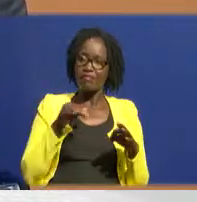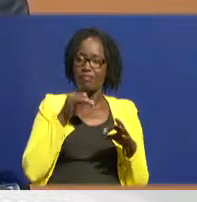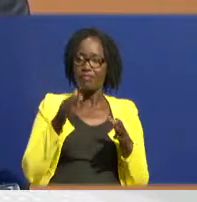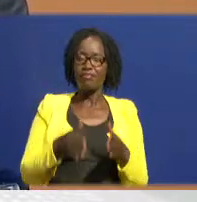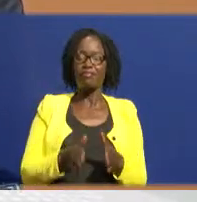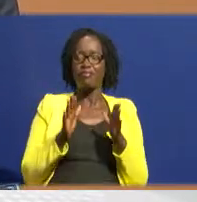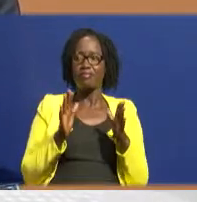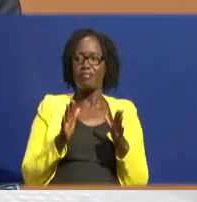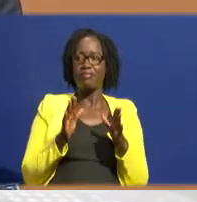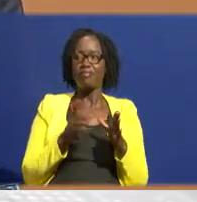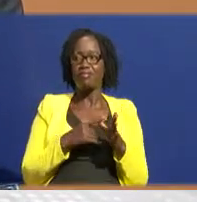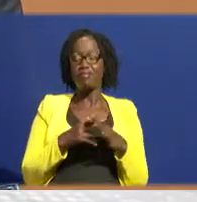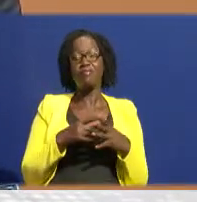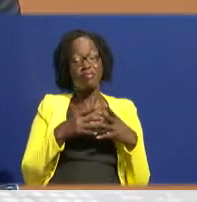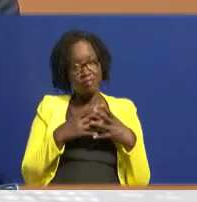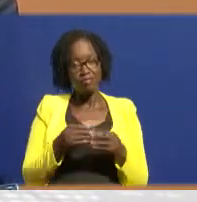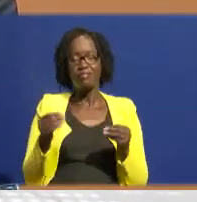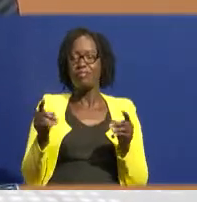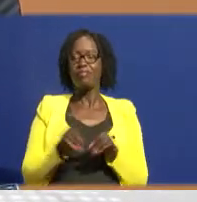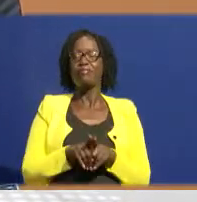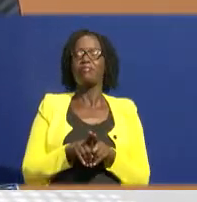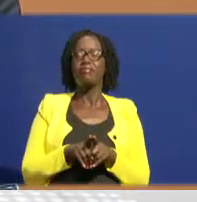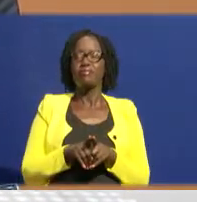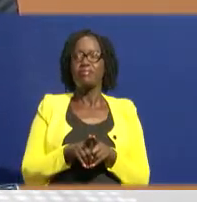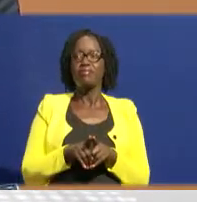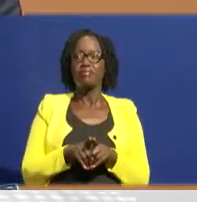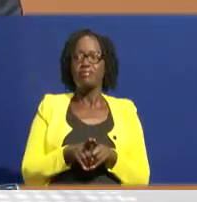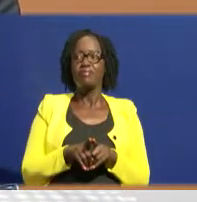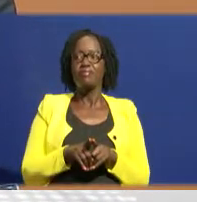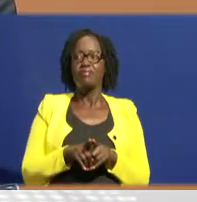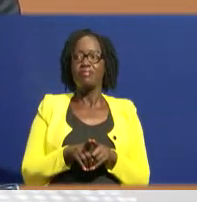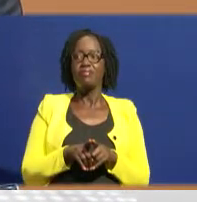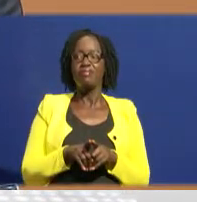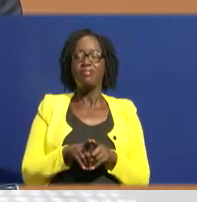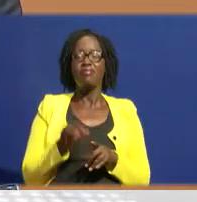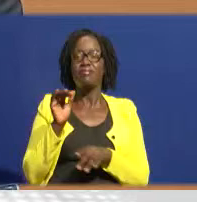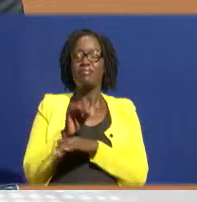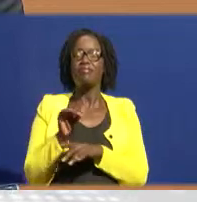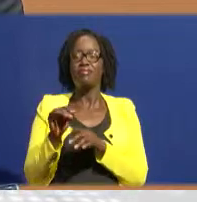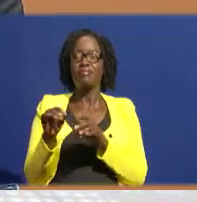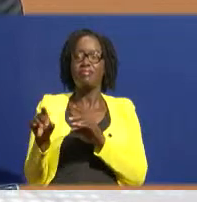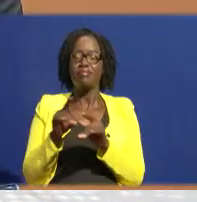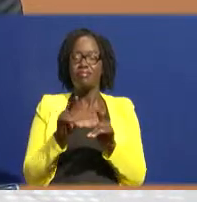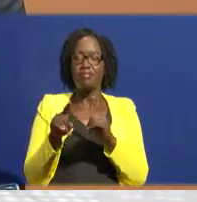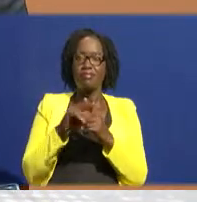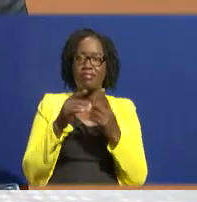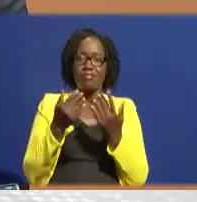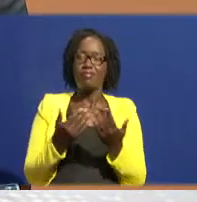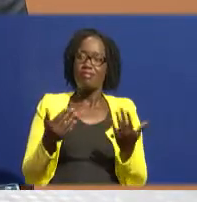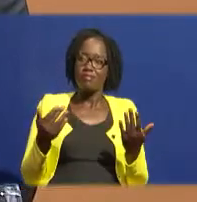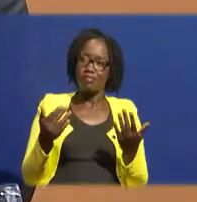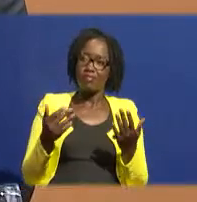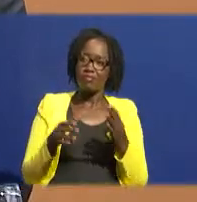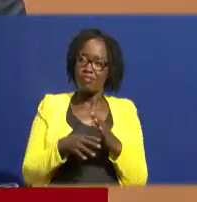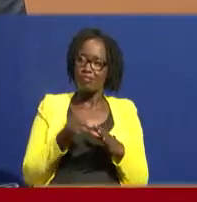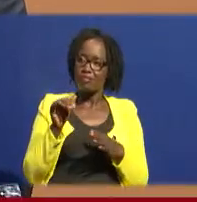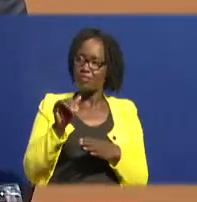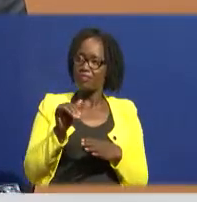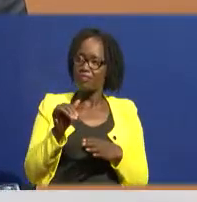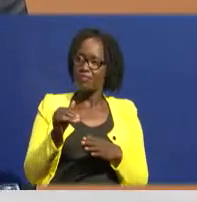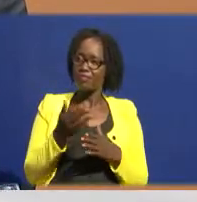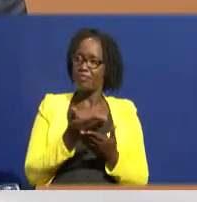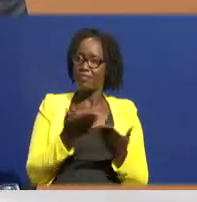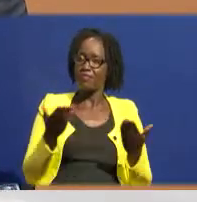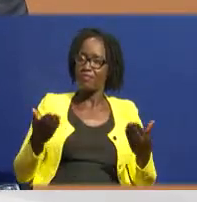them there, they will still go. So we ask them to do the positive things, as Madam put it, and you find that these